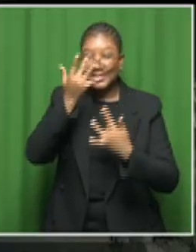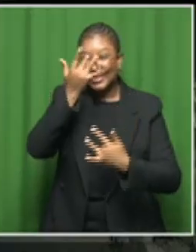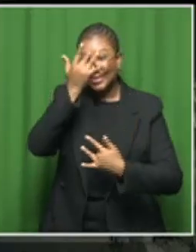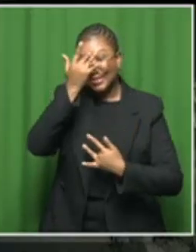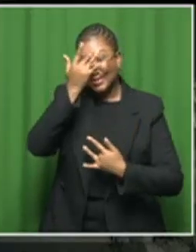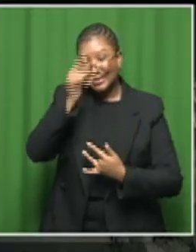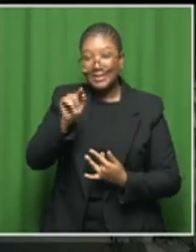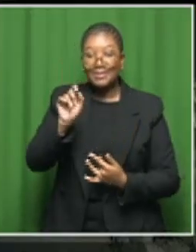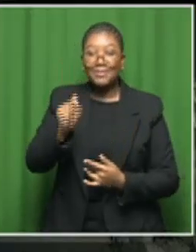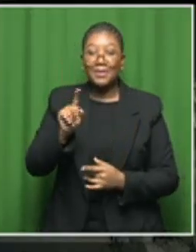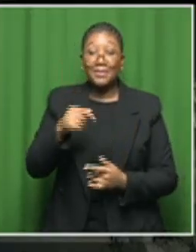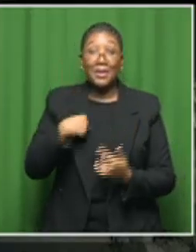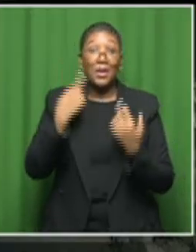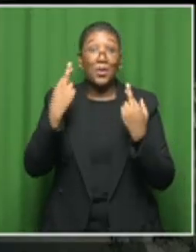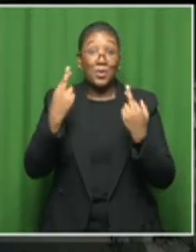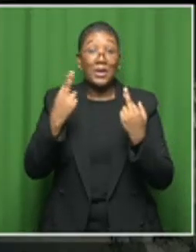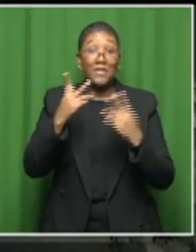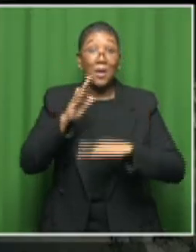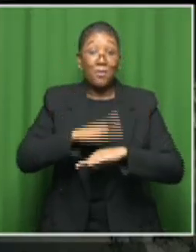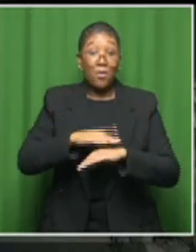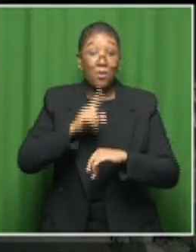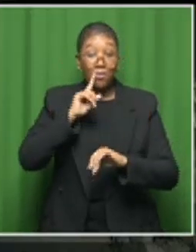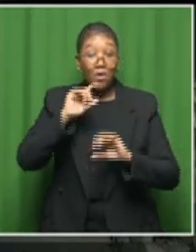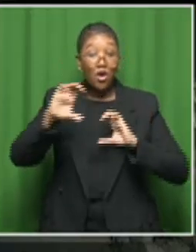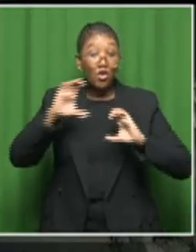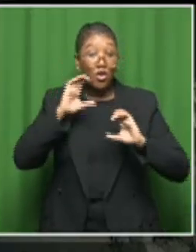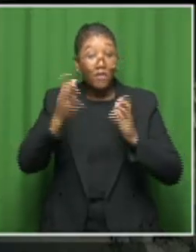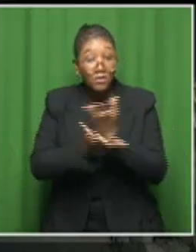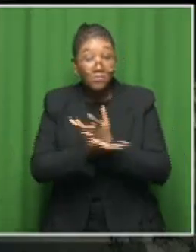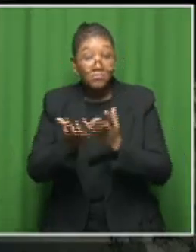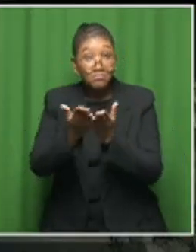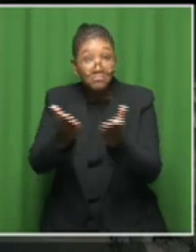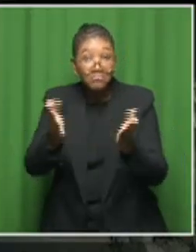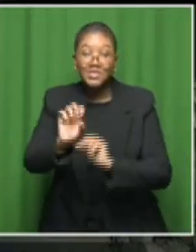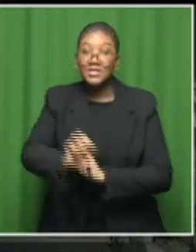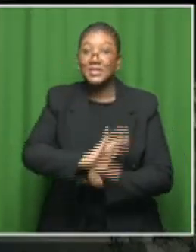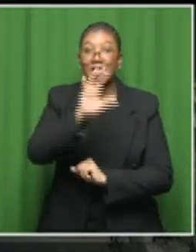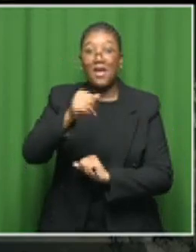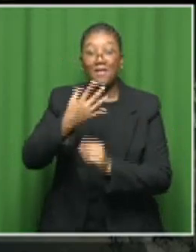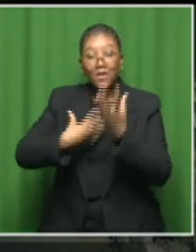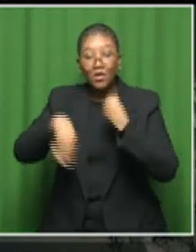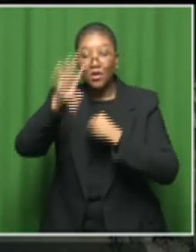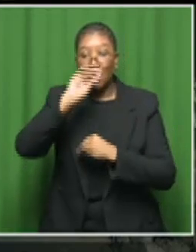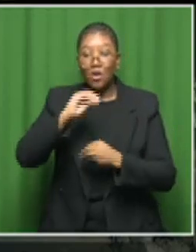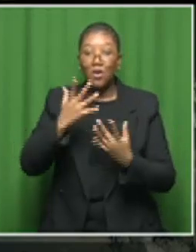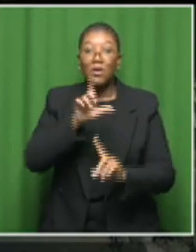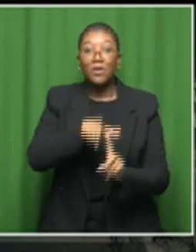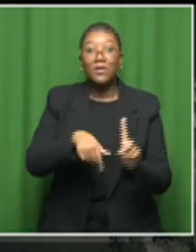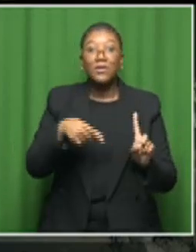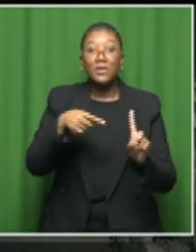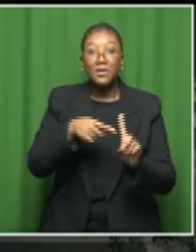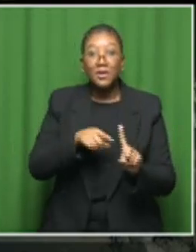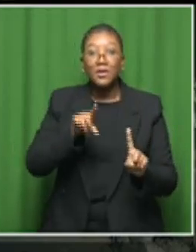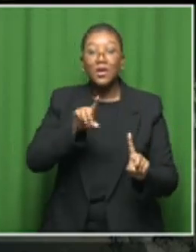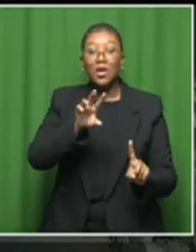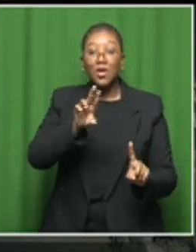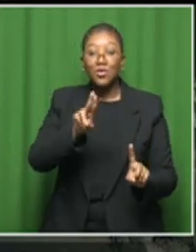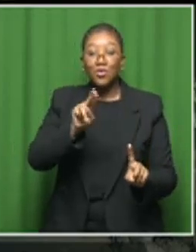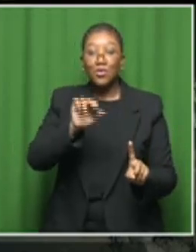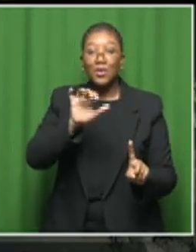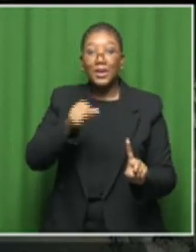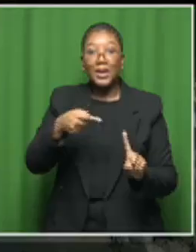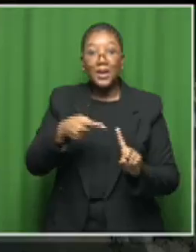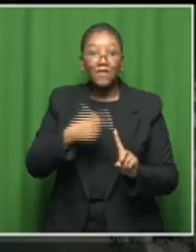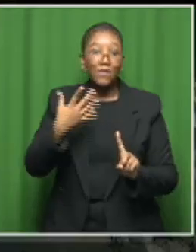deal with. I hope this starts a conversation amongst you, South Africa. We got to leave it there. Una van Rhyn, founder of Andrea's Gift, a non-profit patient